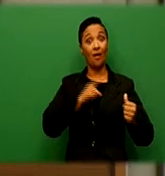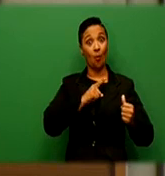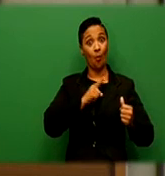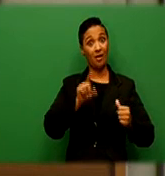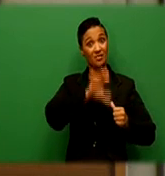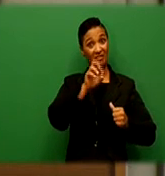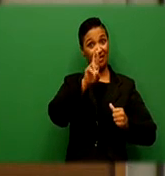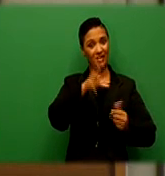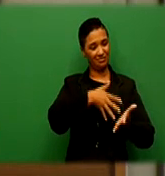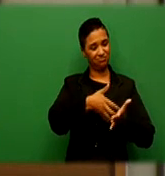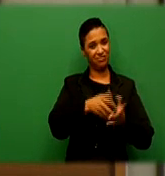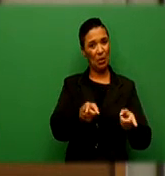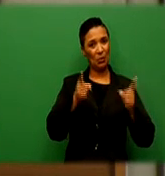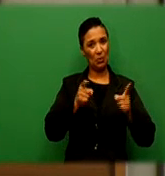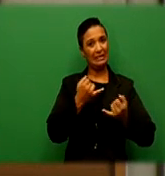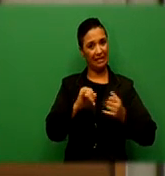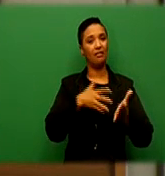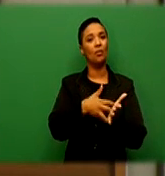remains a concern for us.